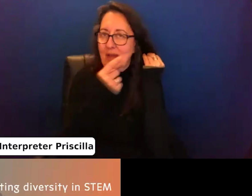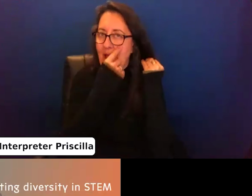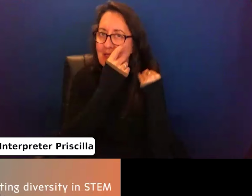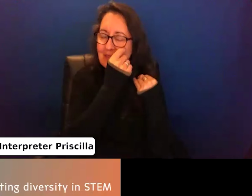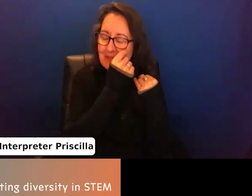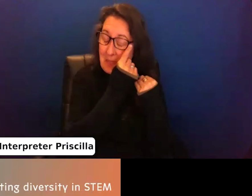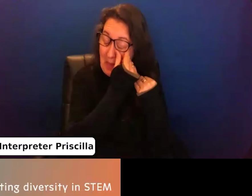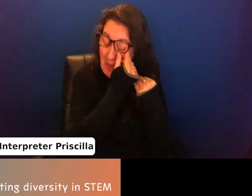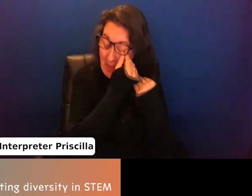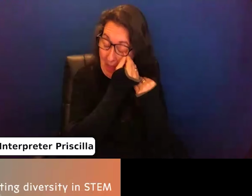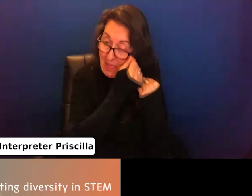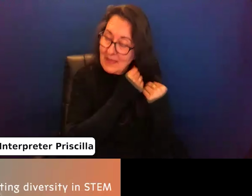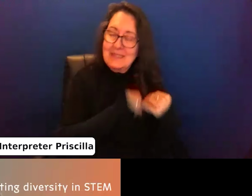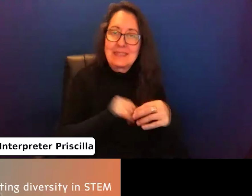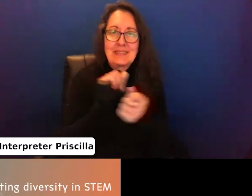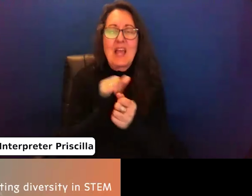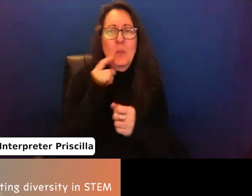part of, regardless of age.